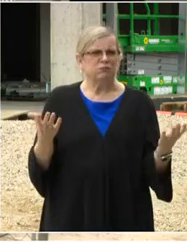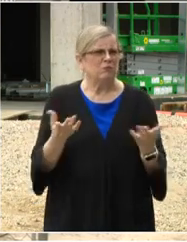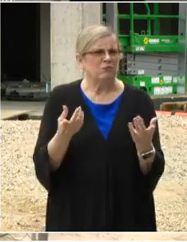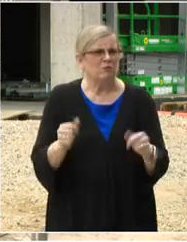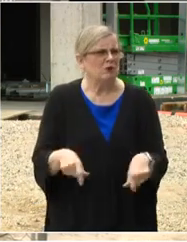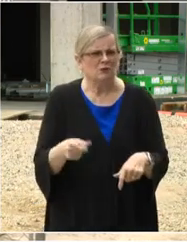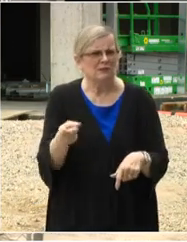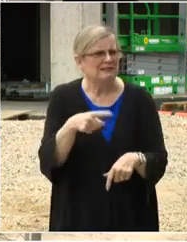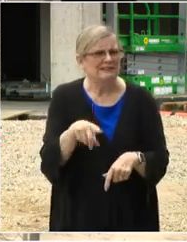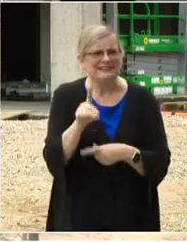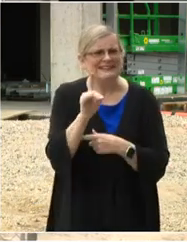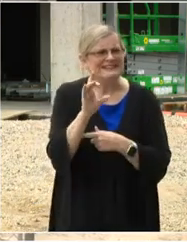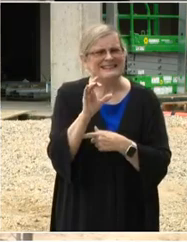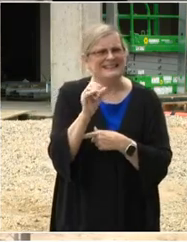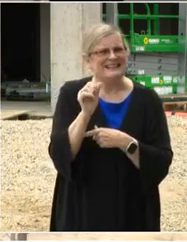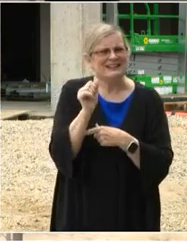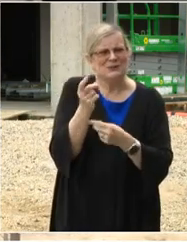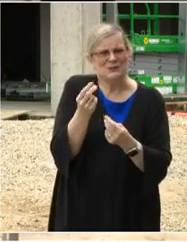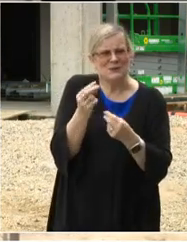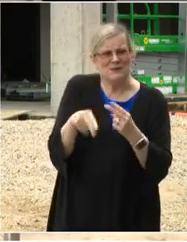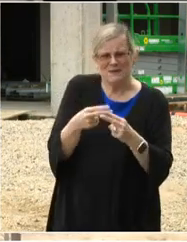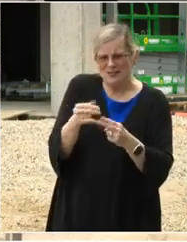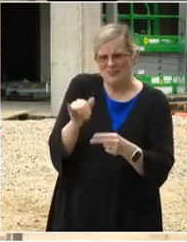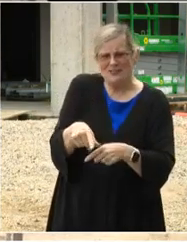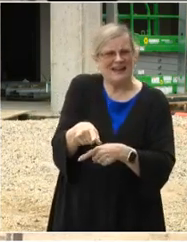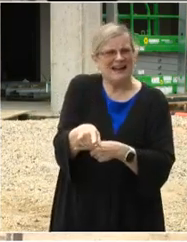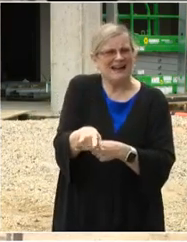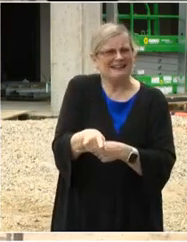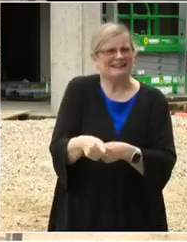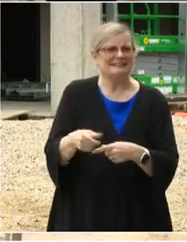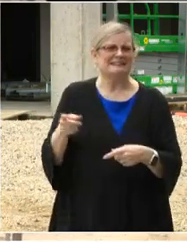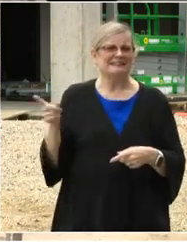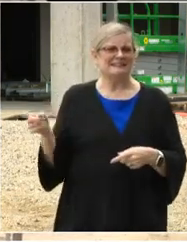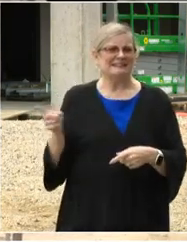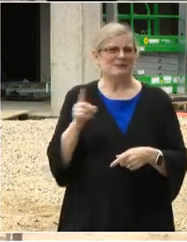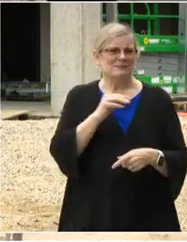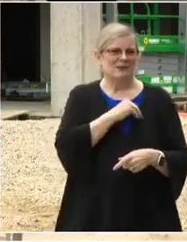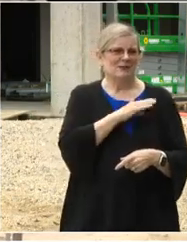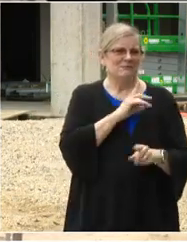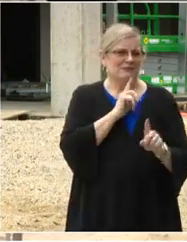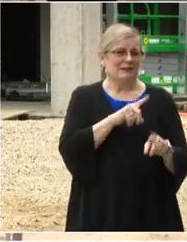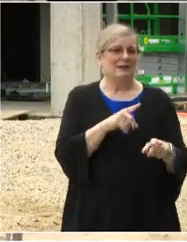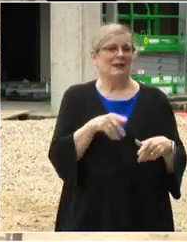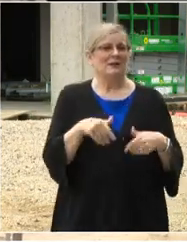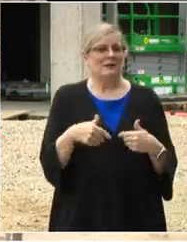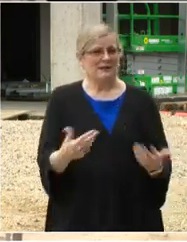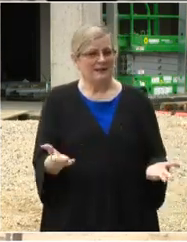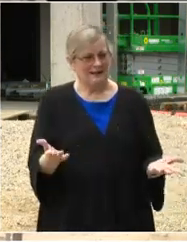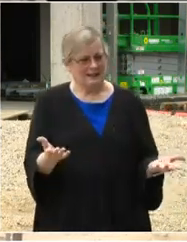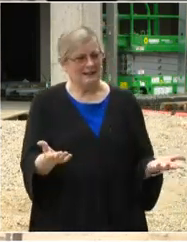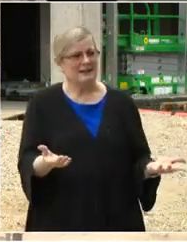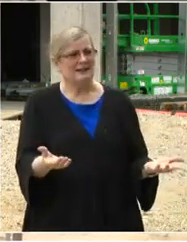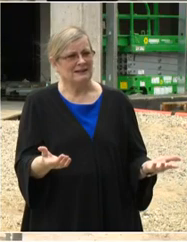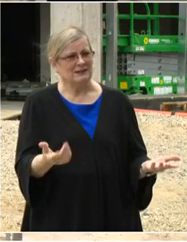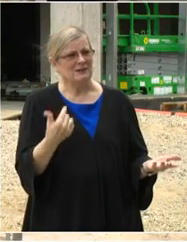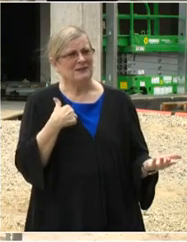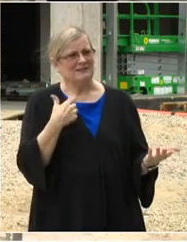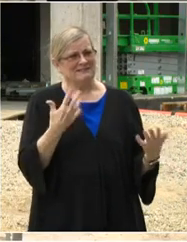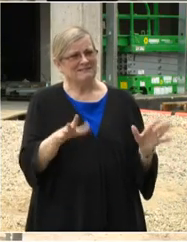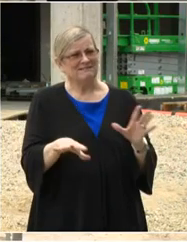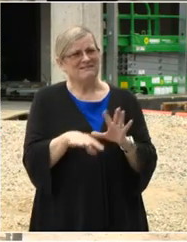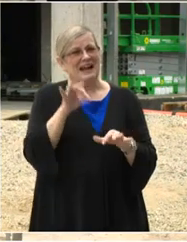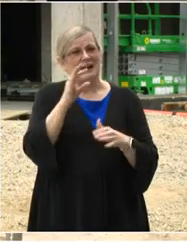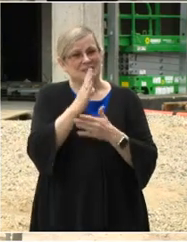actually do to address that this year? Well, we have found some success in